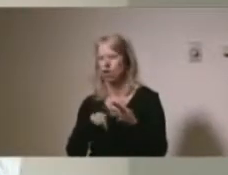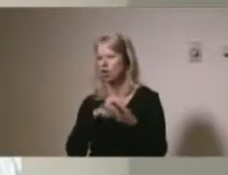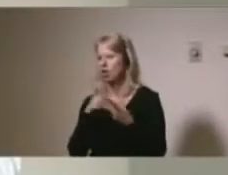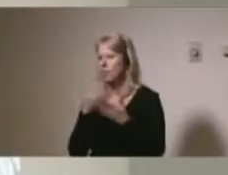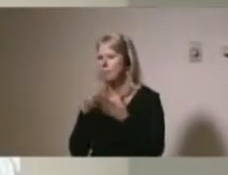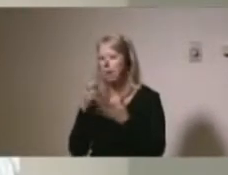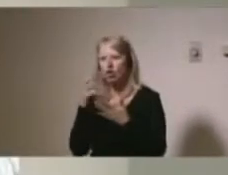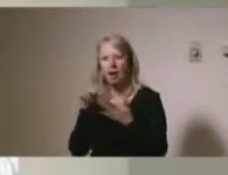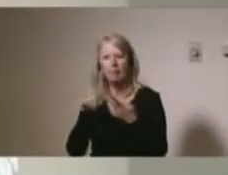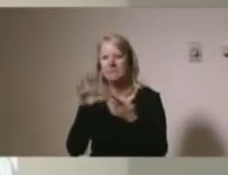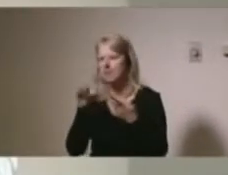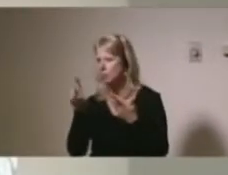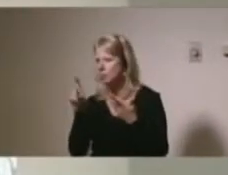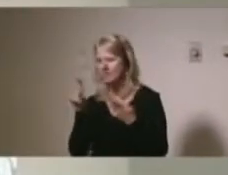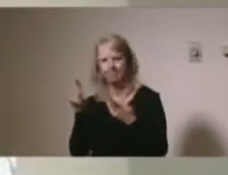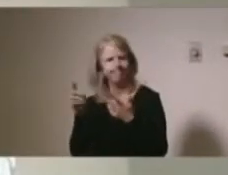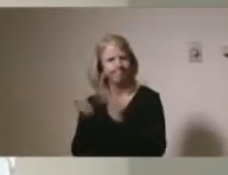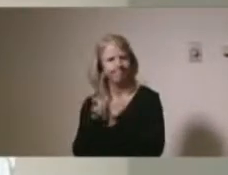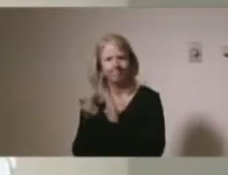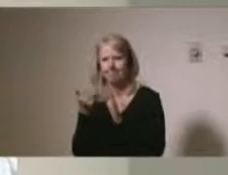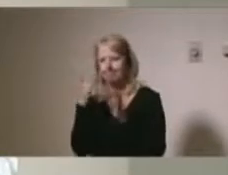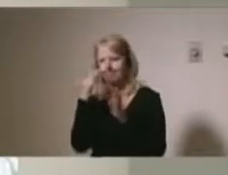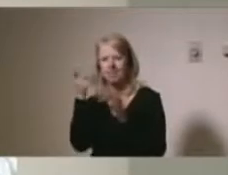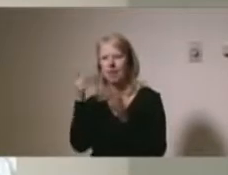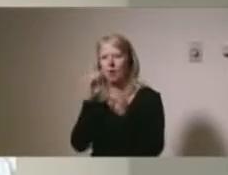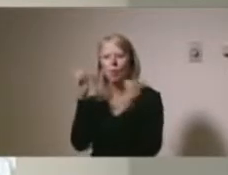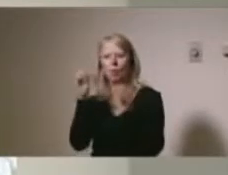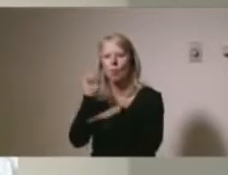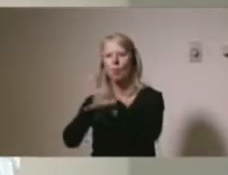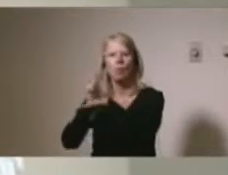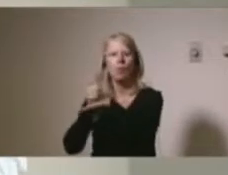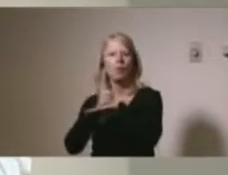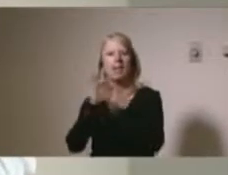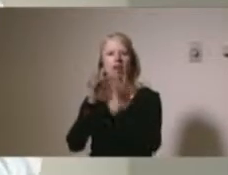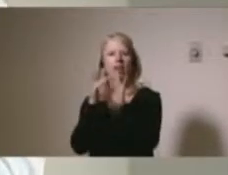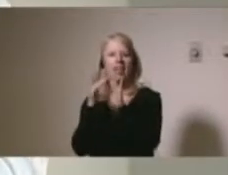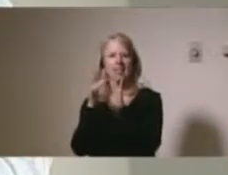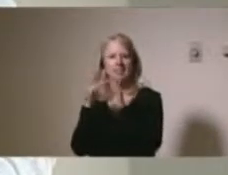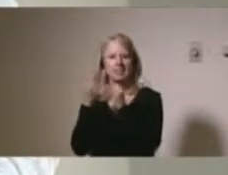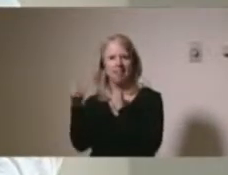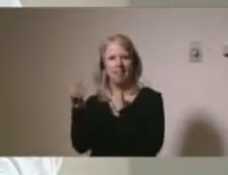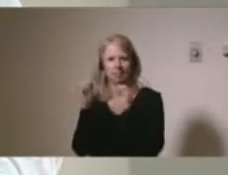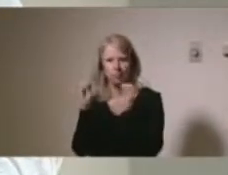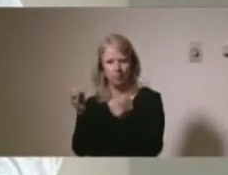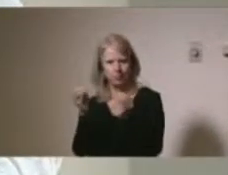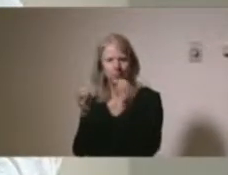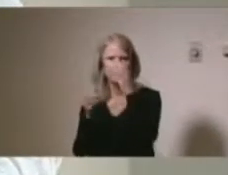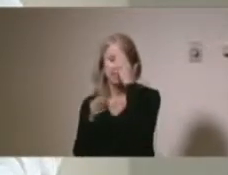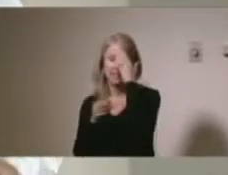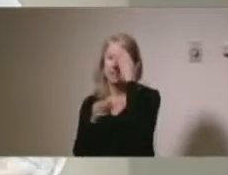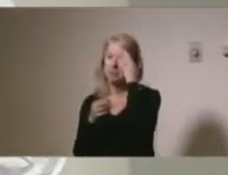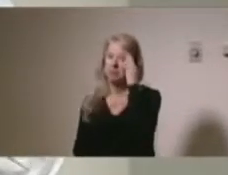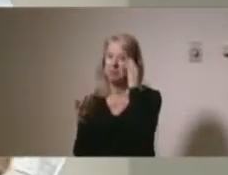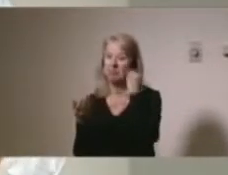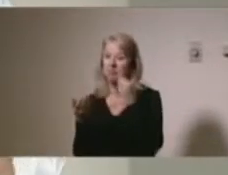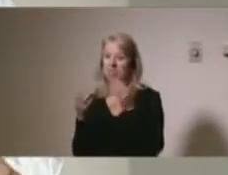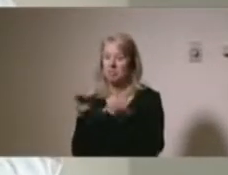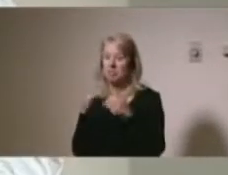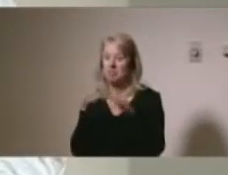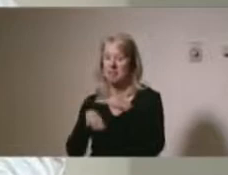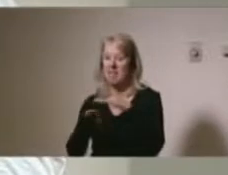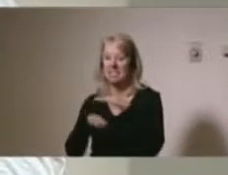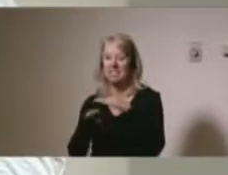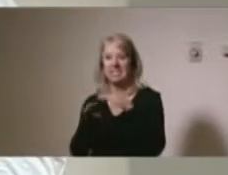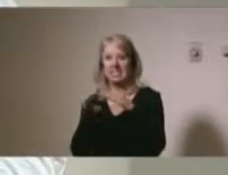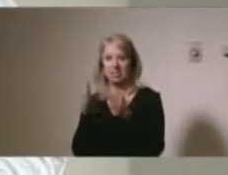MoneyGram or CODs because they don't have the internet lines in there. So they pretty much run a very basic